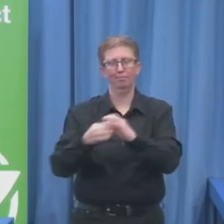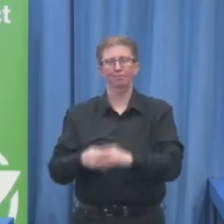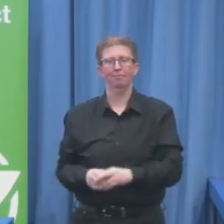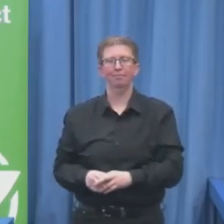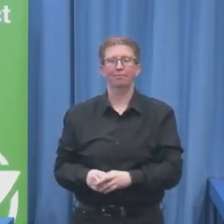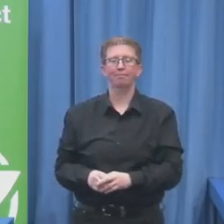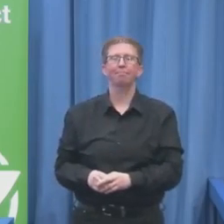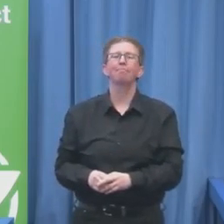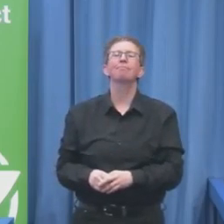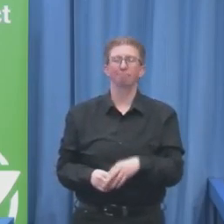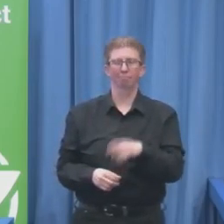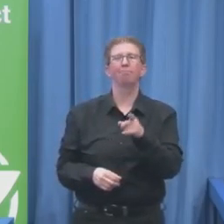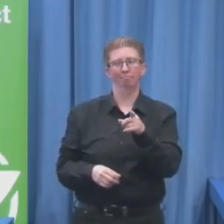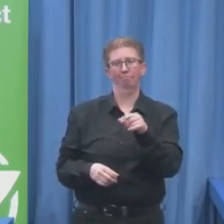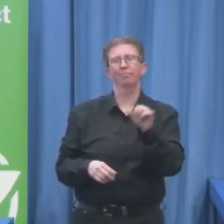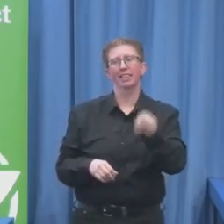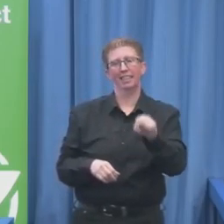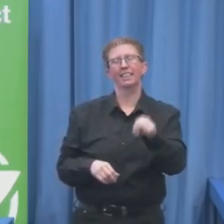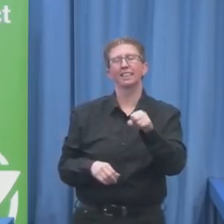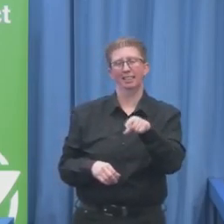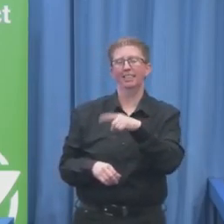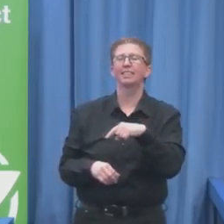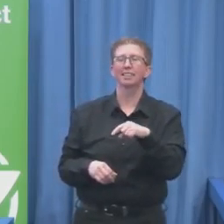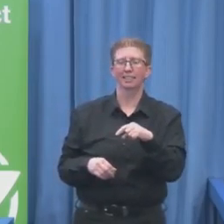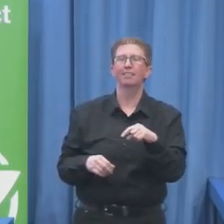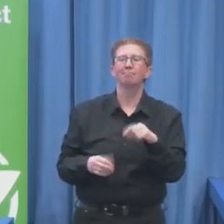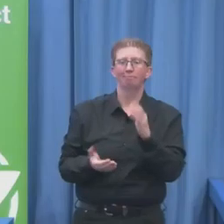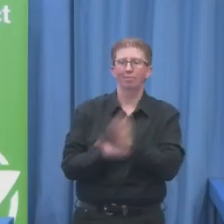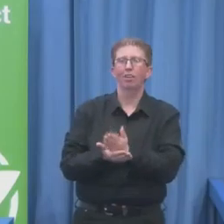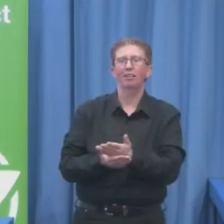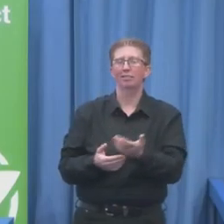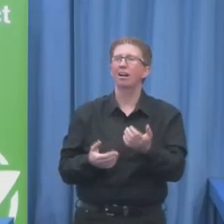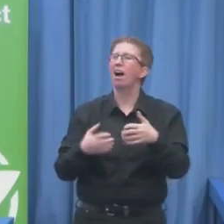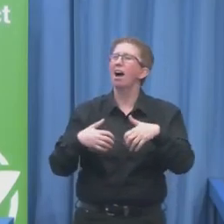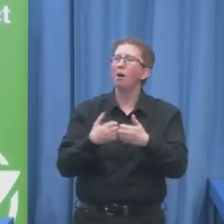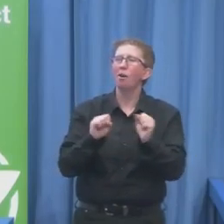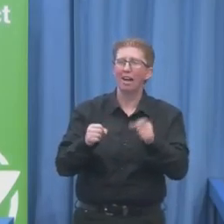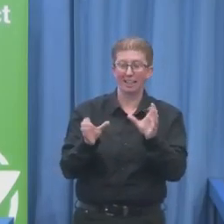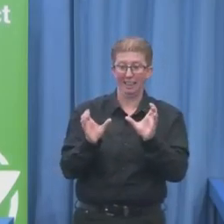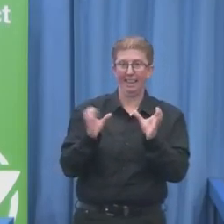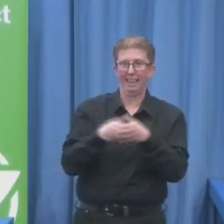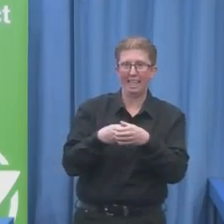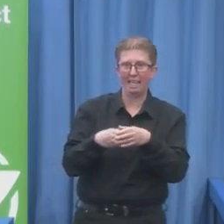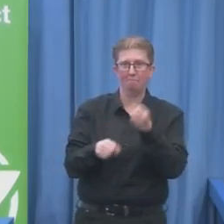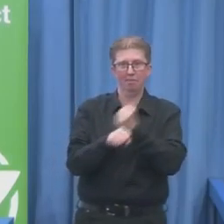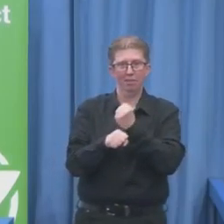of working very much, and that that was necessary to set up this approach.